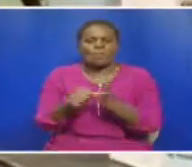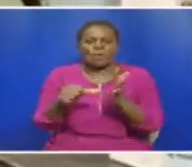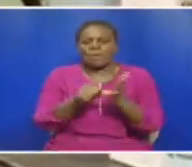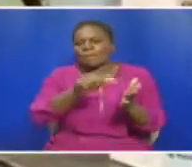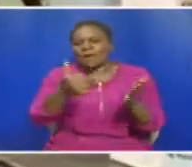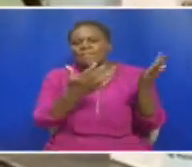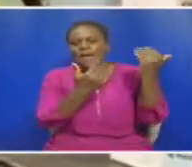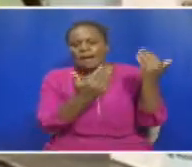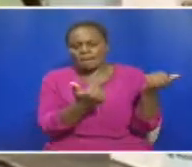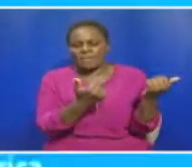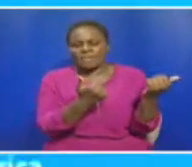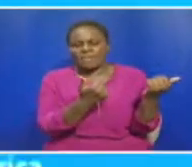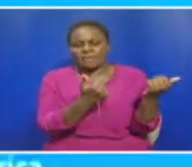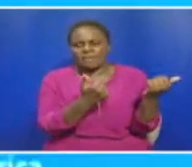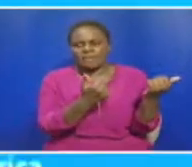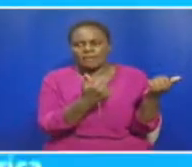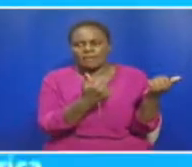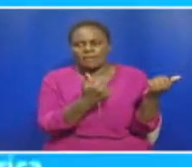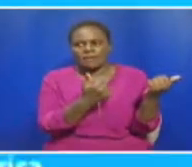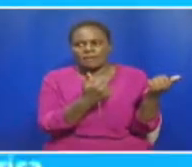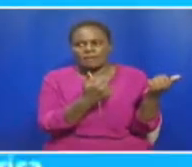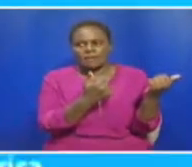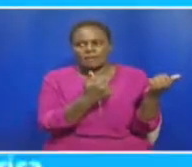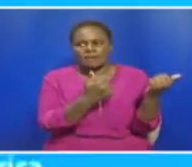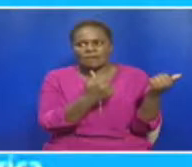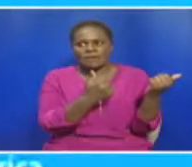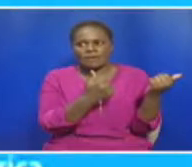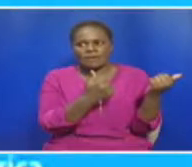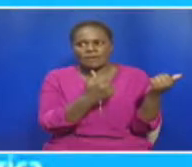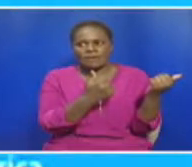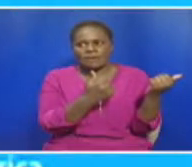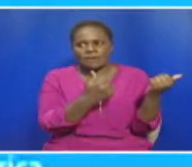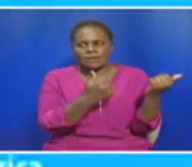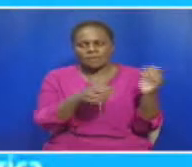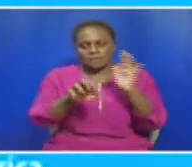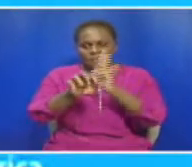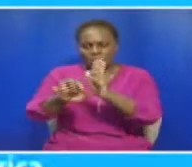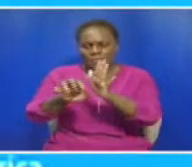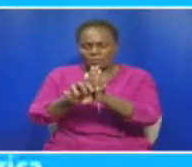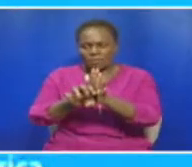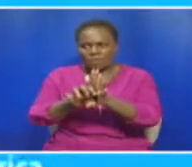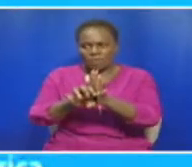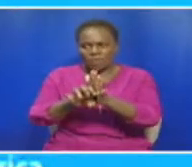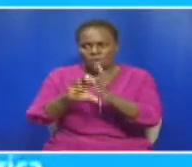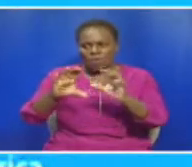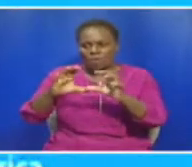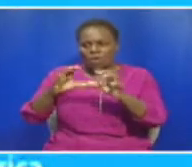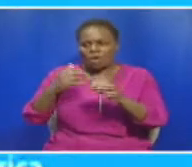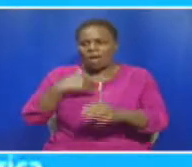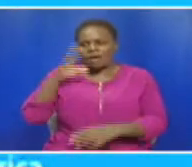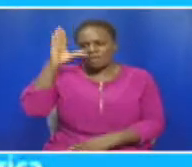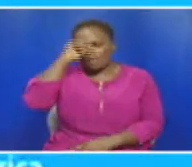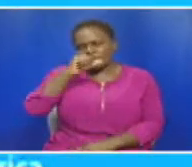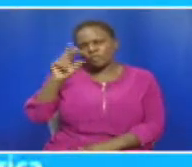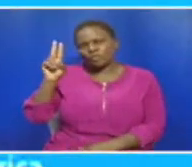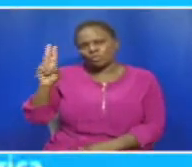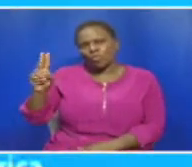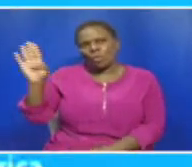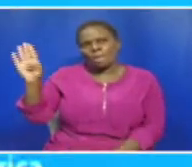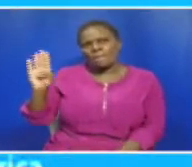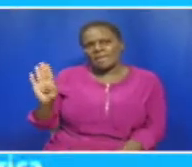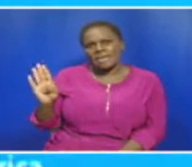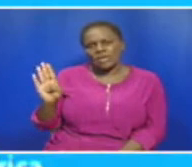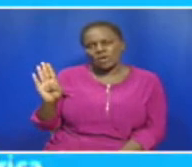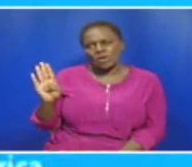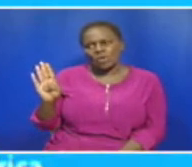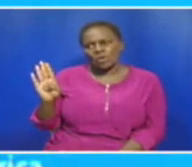is knocking on our doors. UNICEF predicts, for example, a global shortage of around 2 billion of